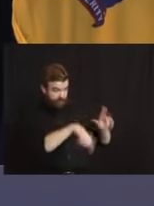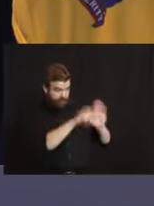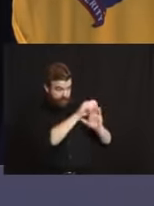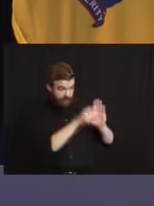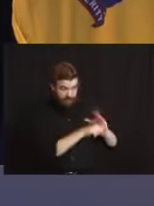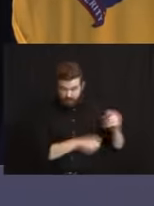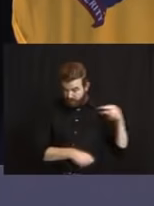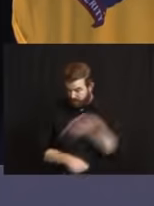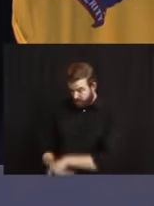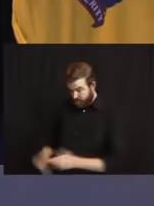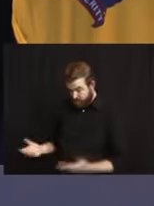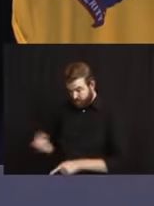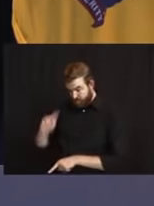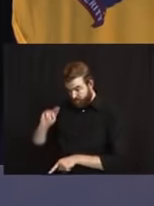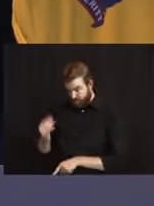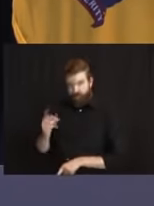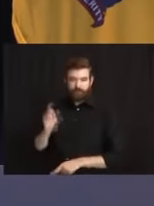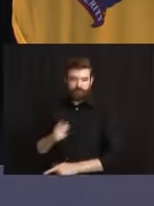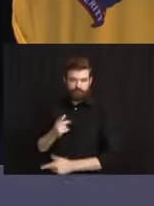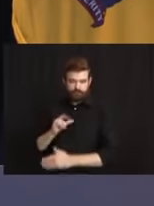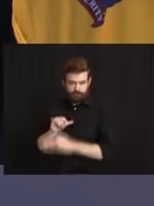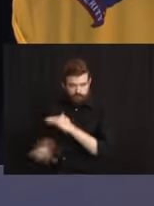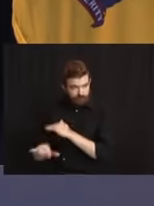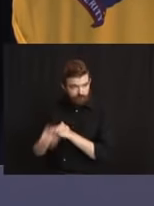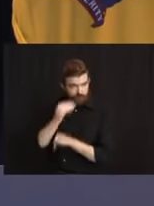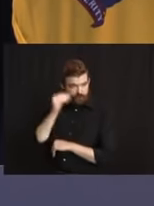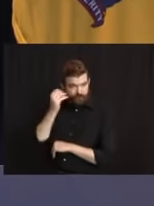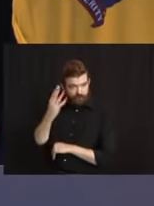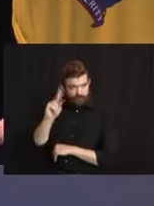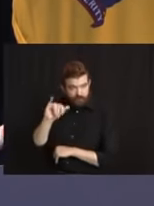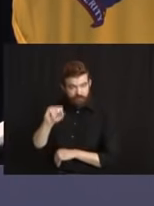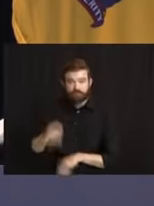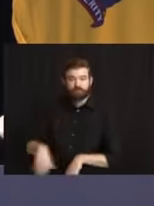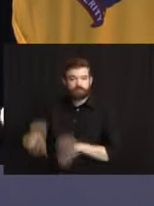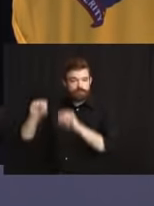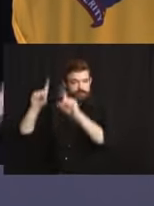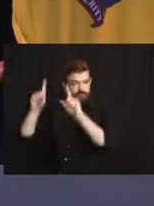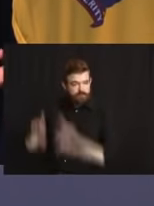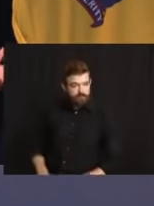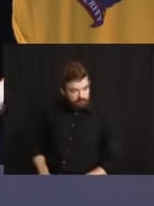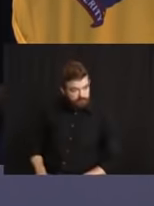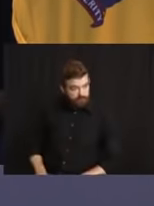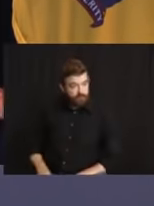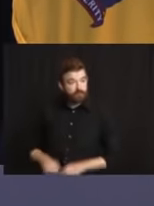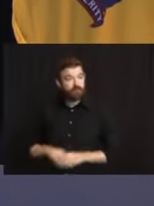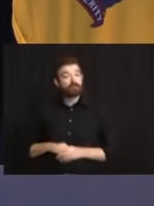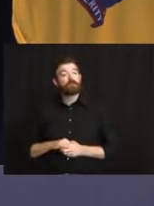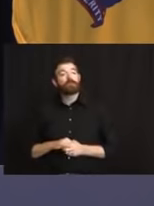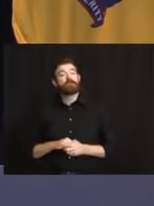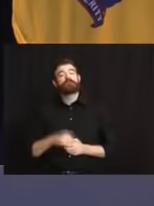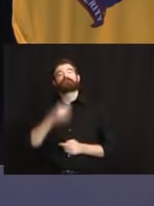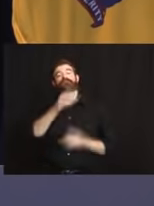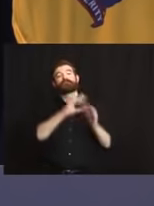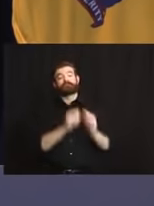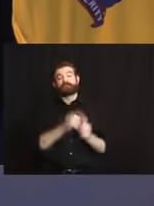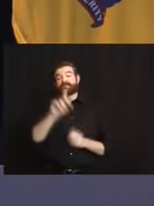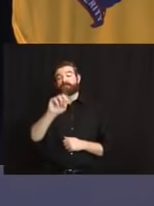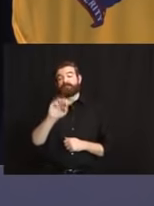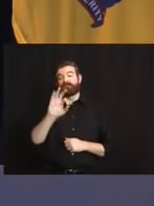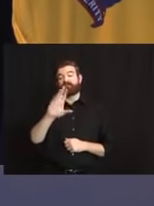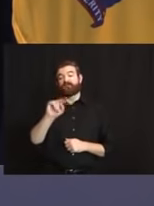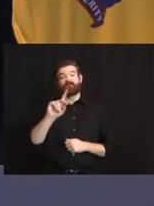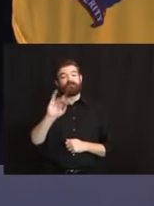got the capacity, test. I'll answer defunding, give you my version, and Pat can hit